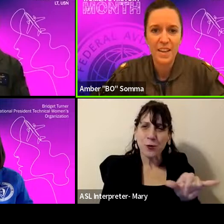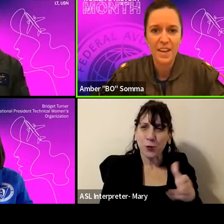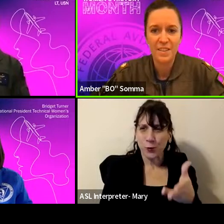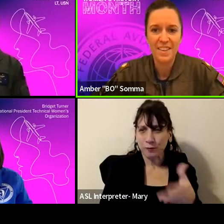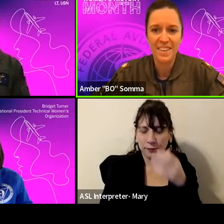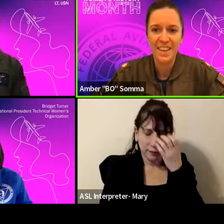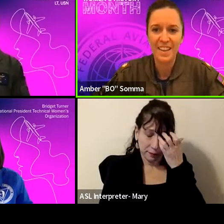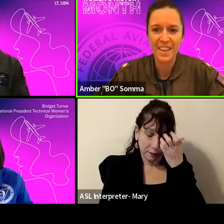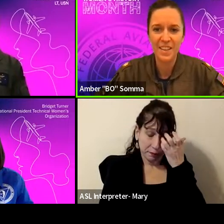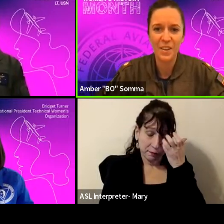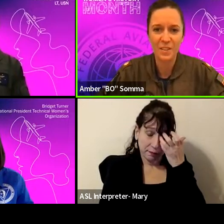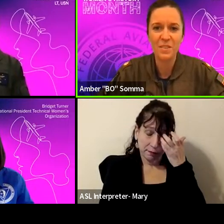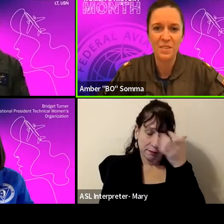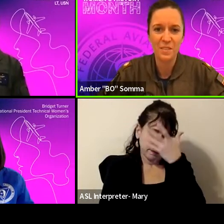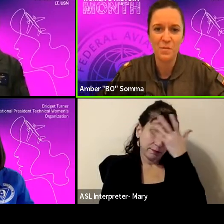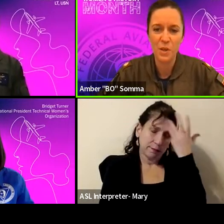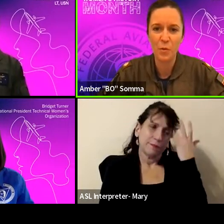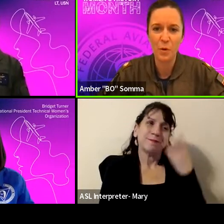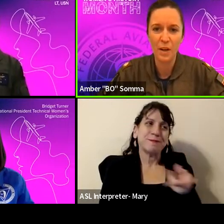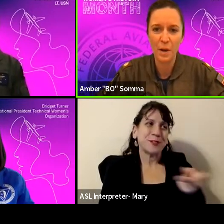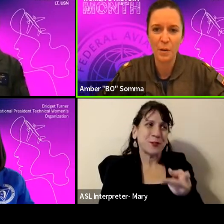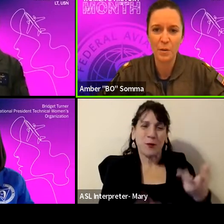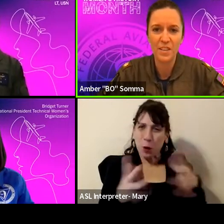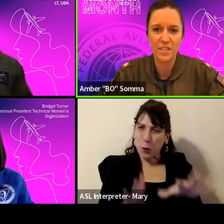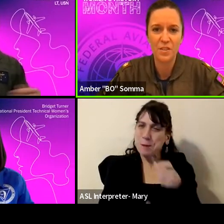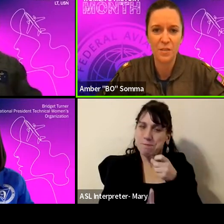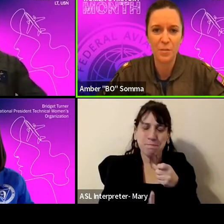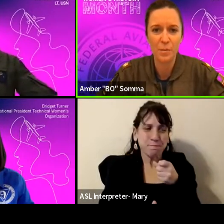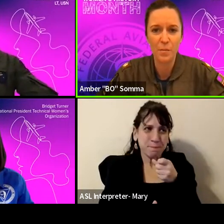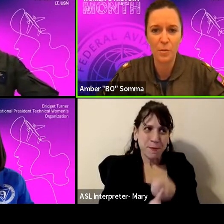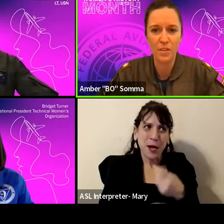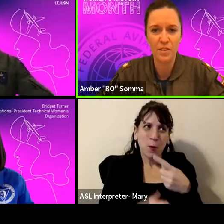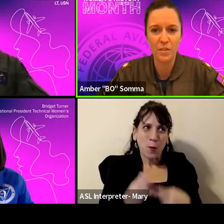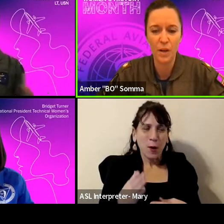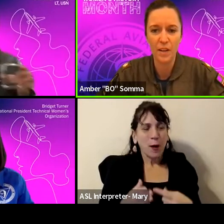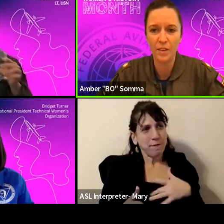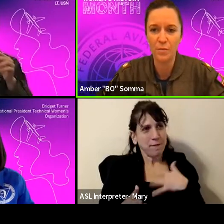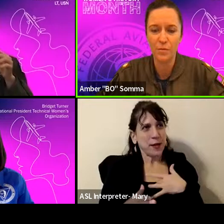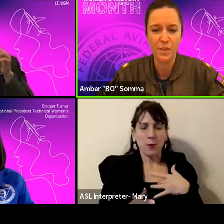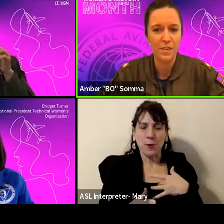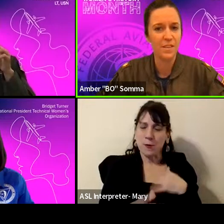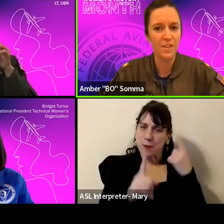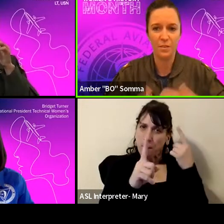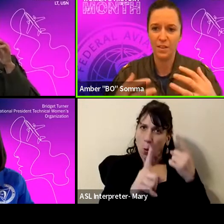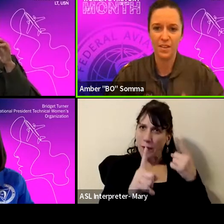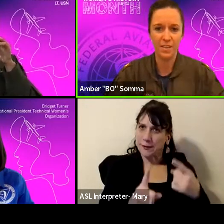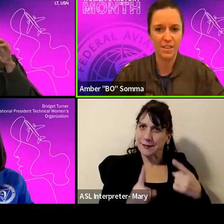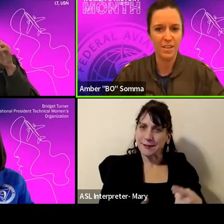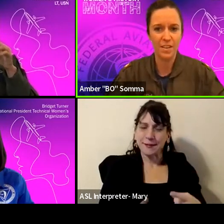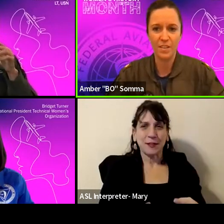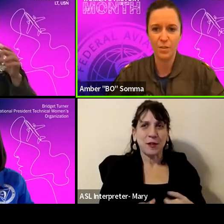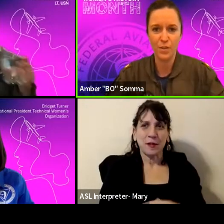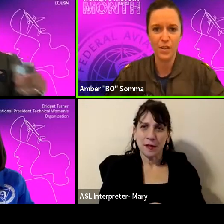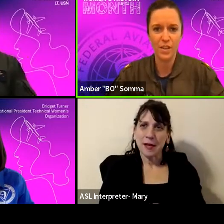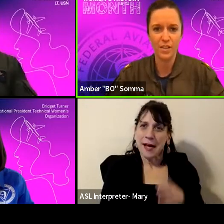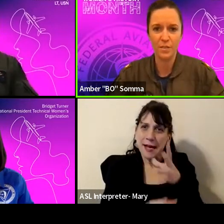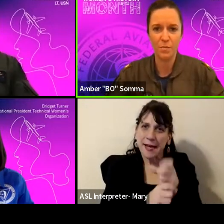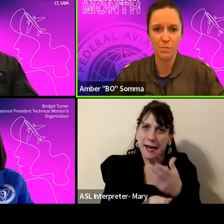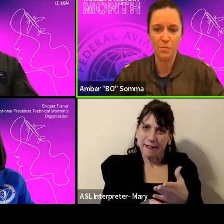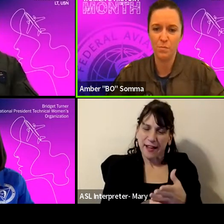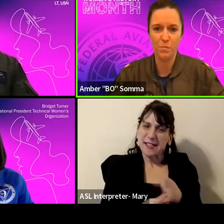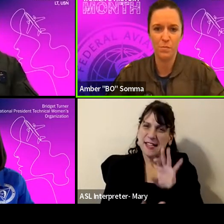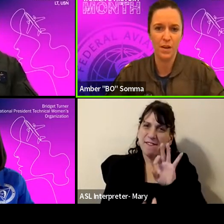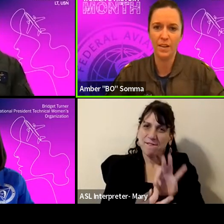I mean, they kind of hit on, you know, what I would consider some of the main points as well of, you know, getting things that fit